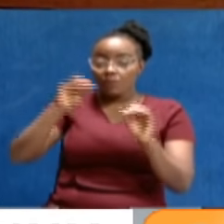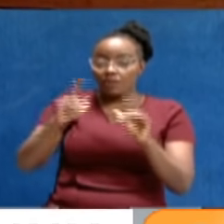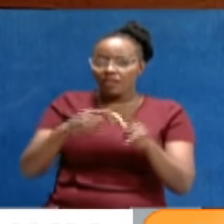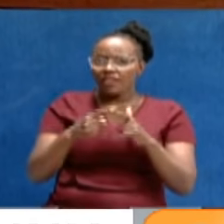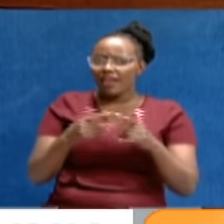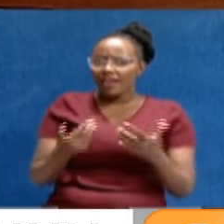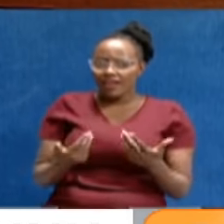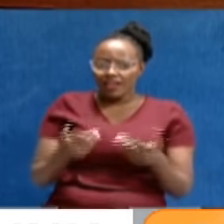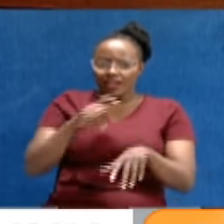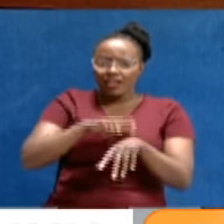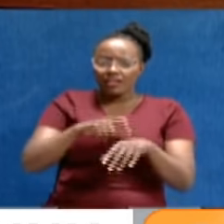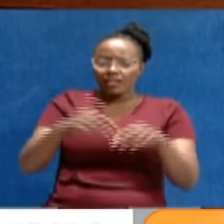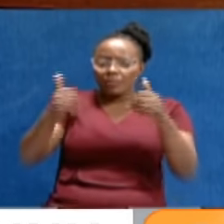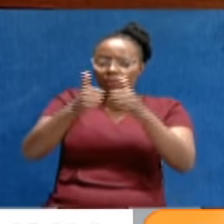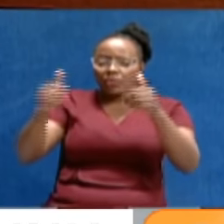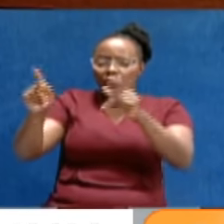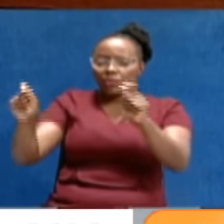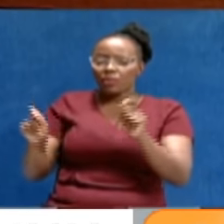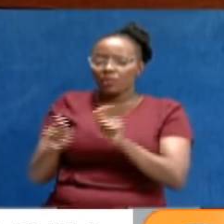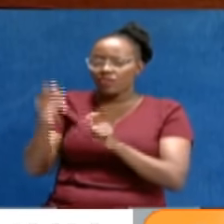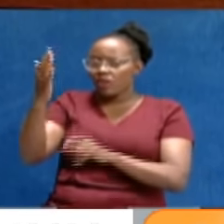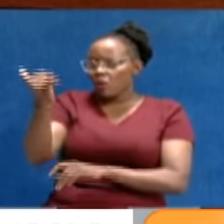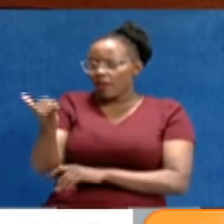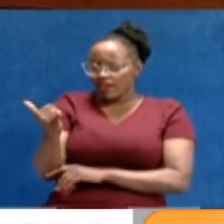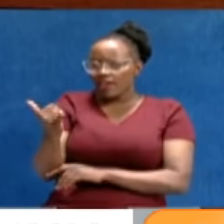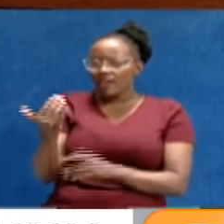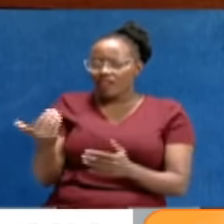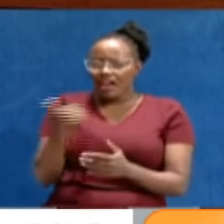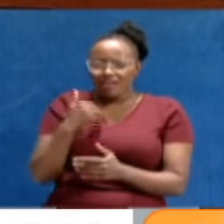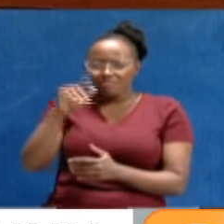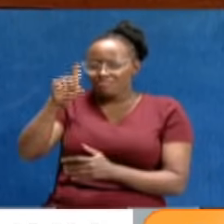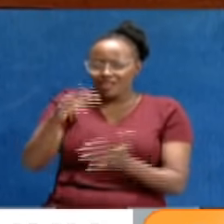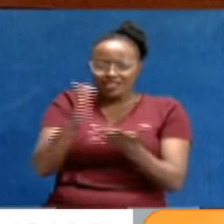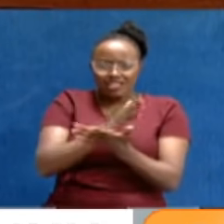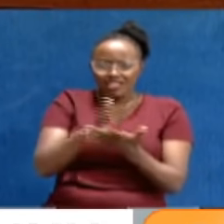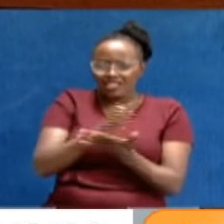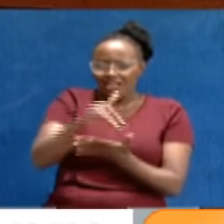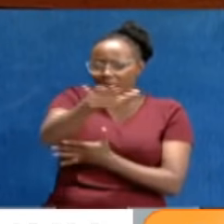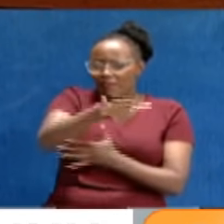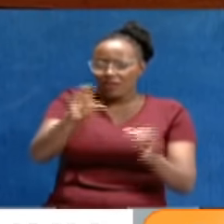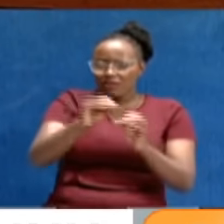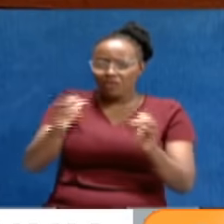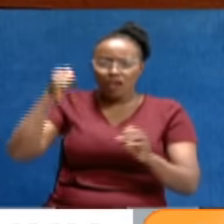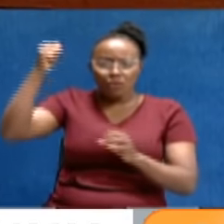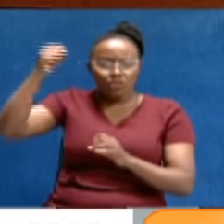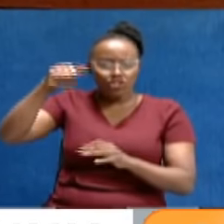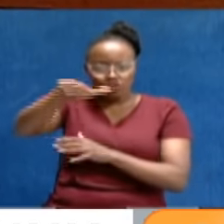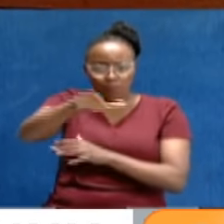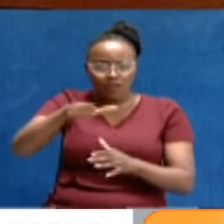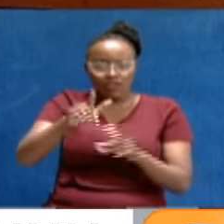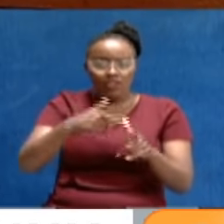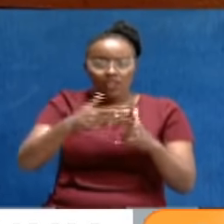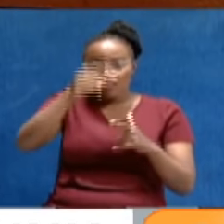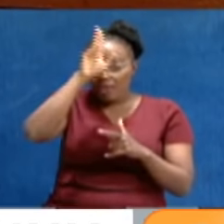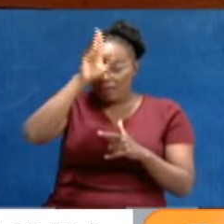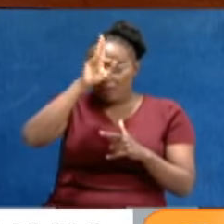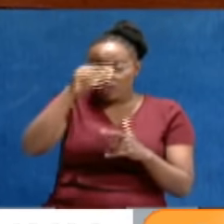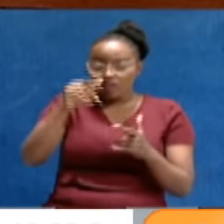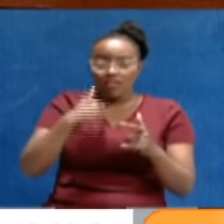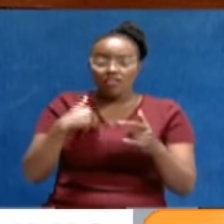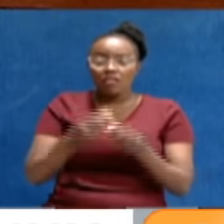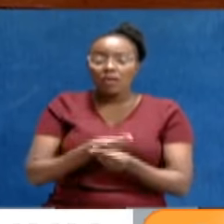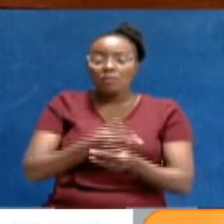go to separate teams, because you know, you don't have to share platform, political platform, then the police are